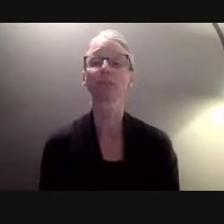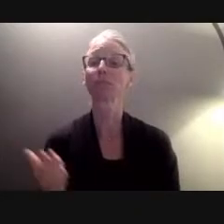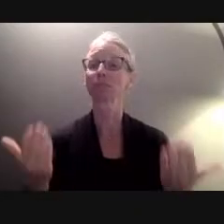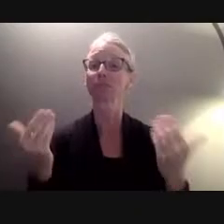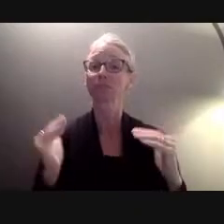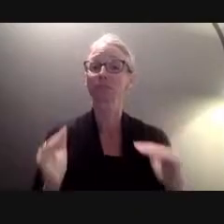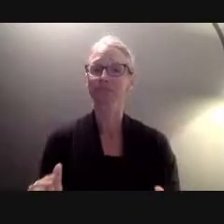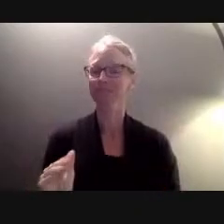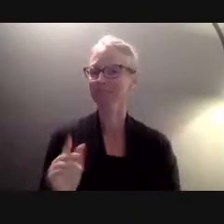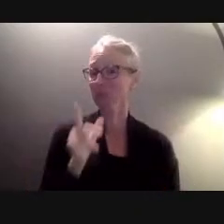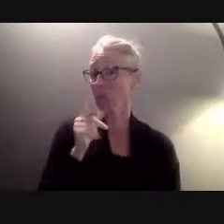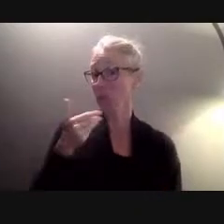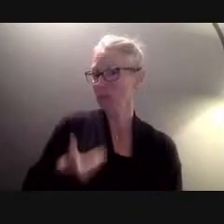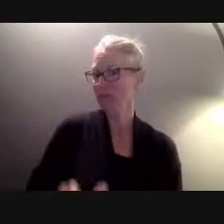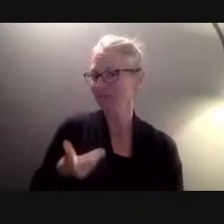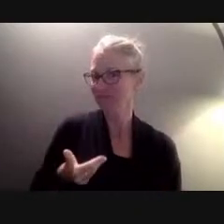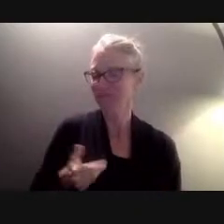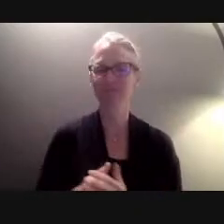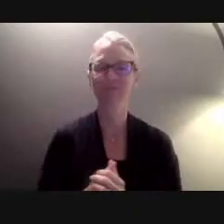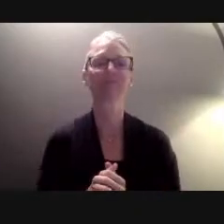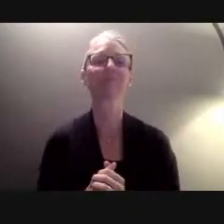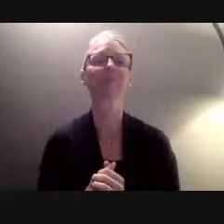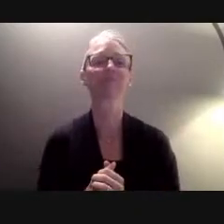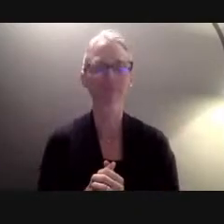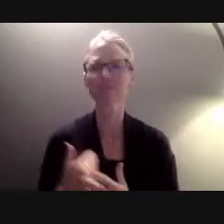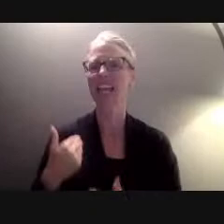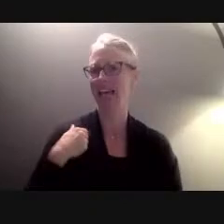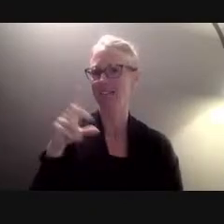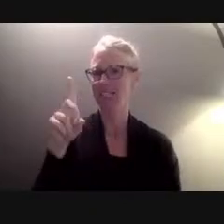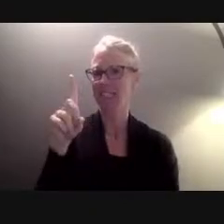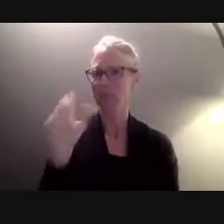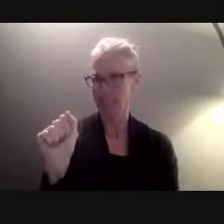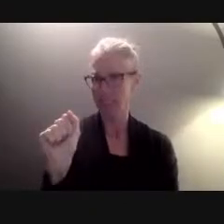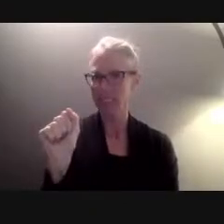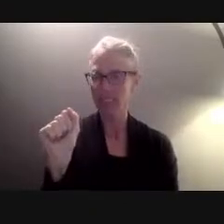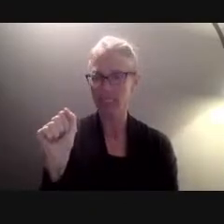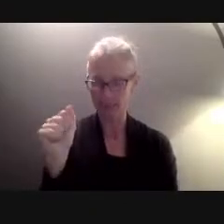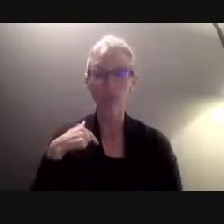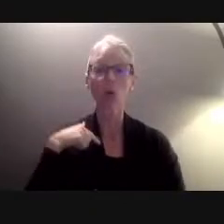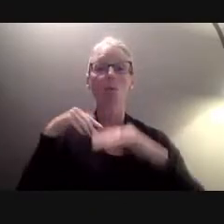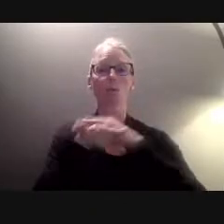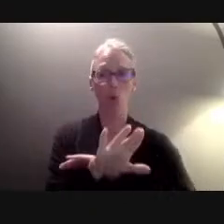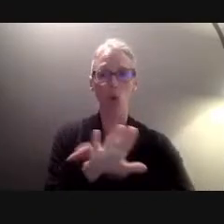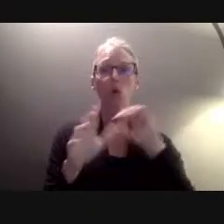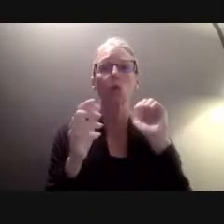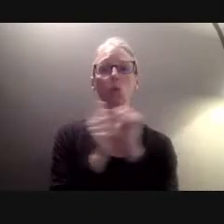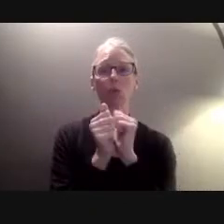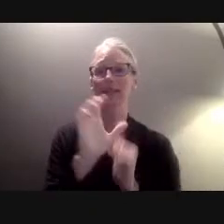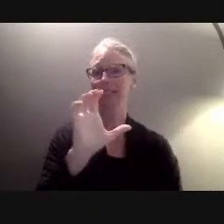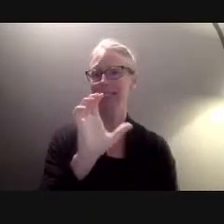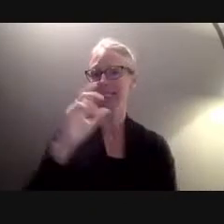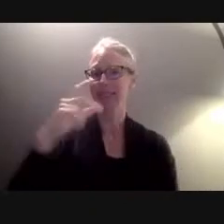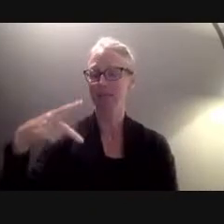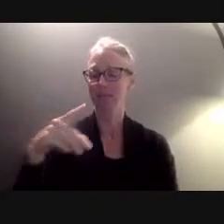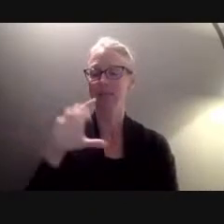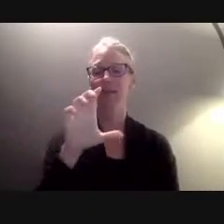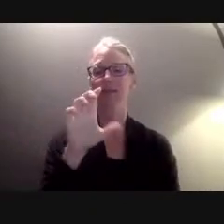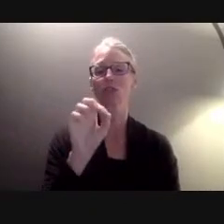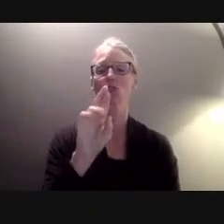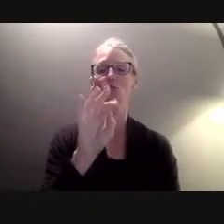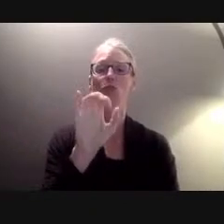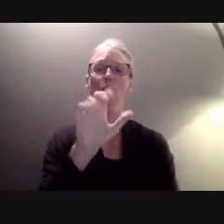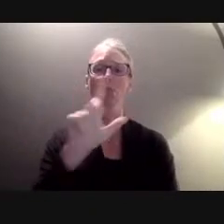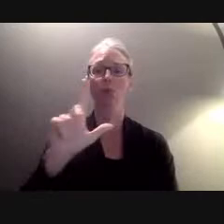Who am I? So I have a disability. I was born with cerebral palsy. They don't